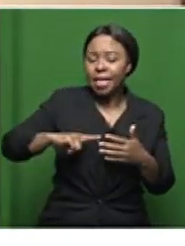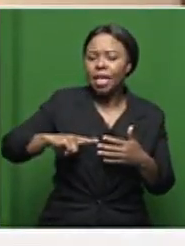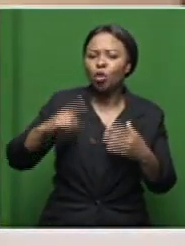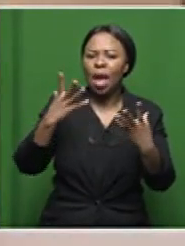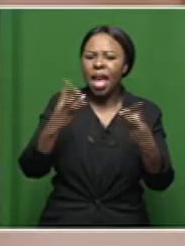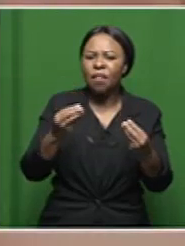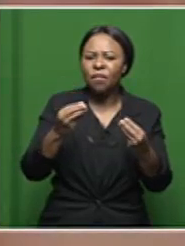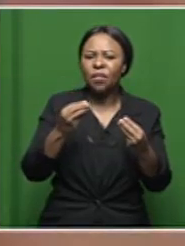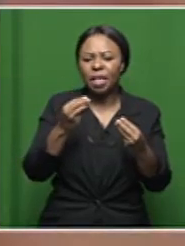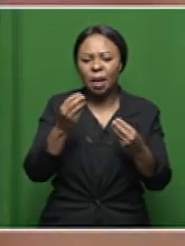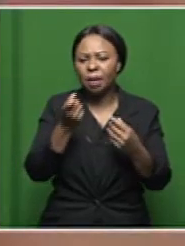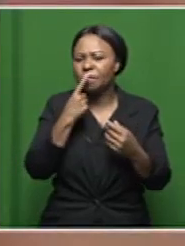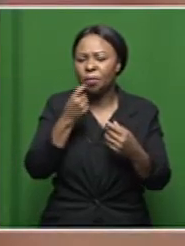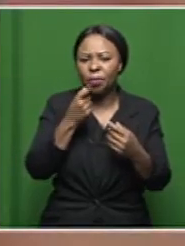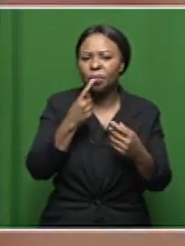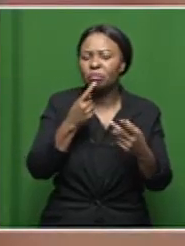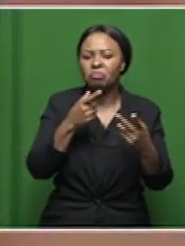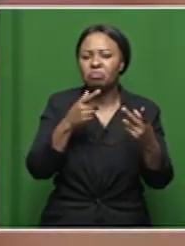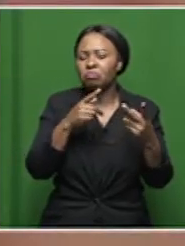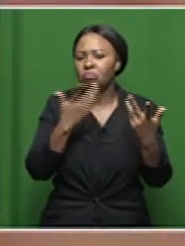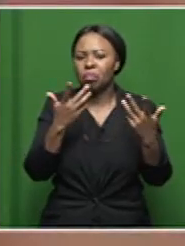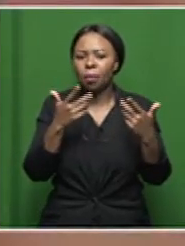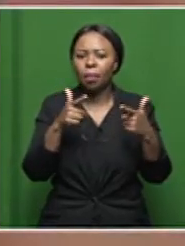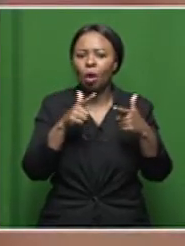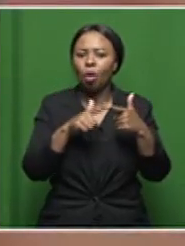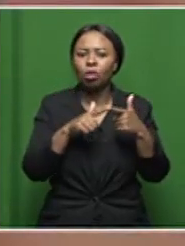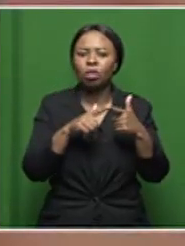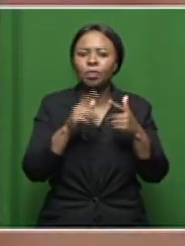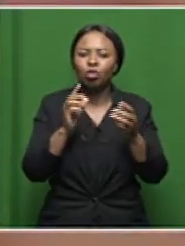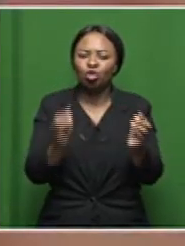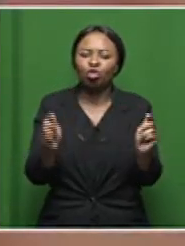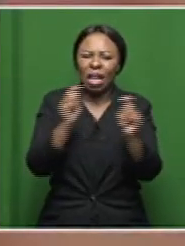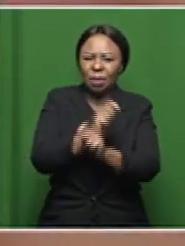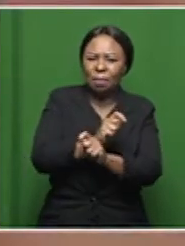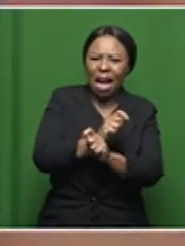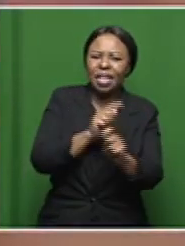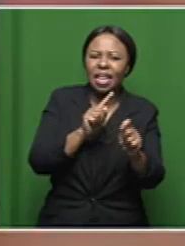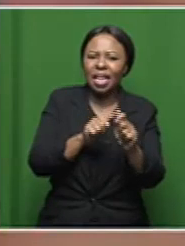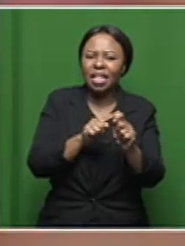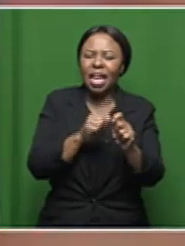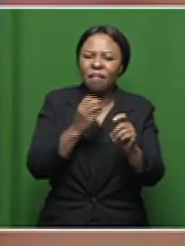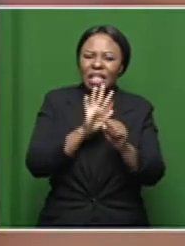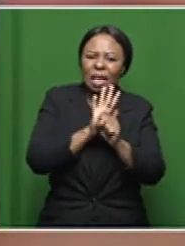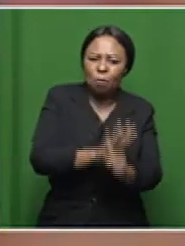immunosuppressive agents, so ladies who are on renal transplant and they're actually getting suppressive